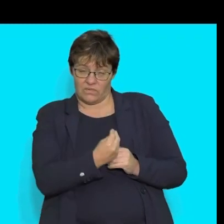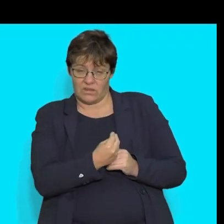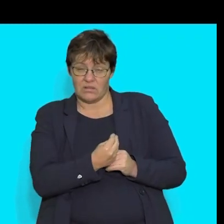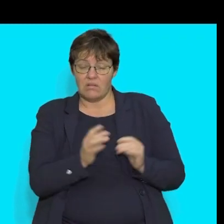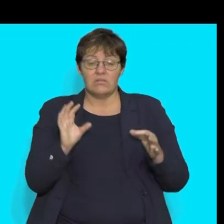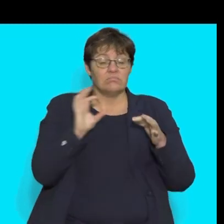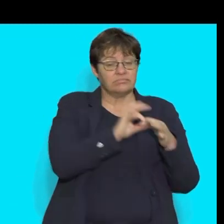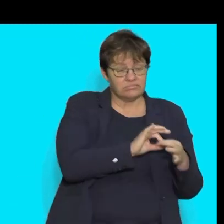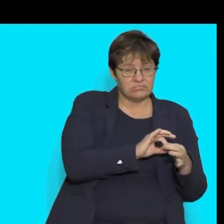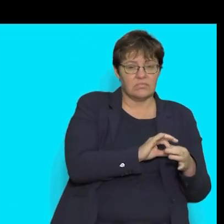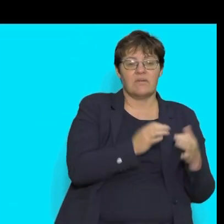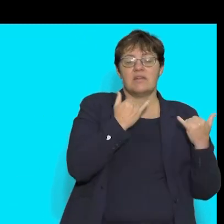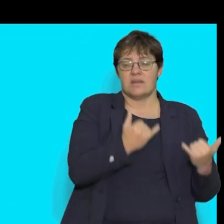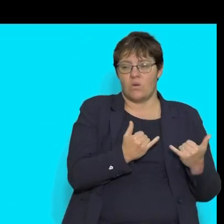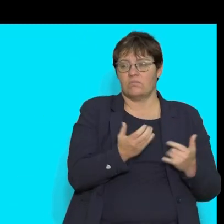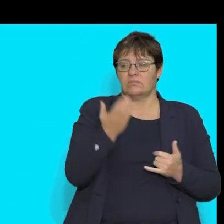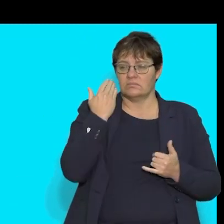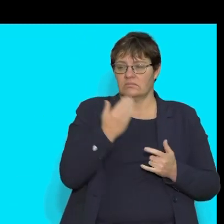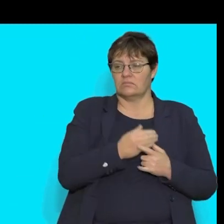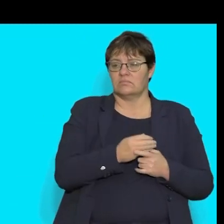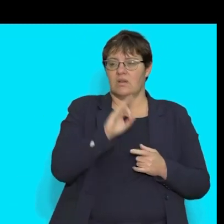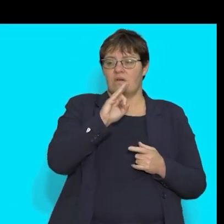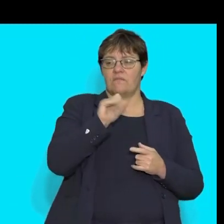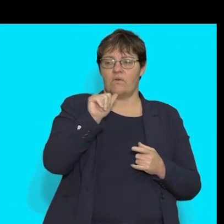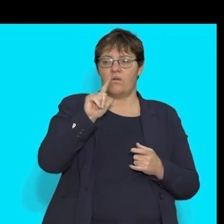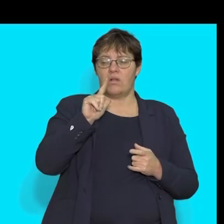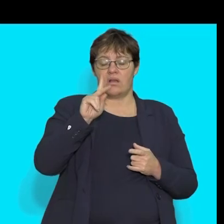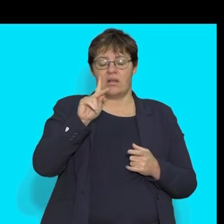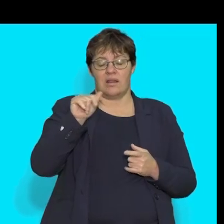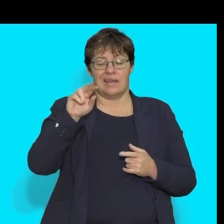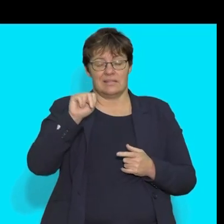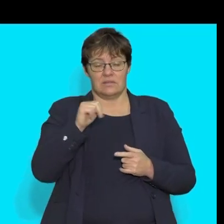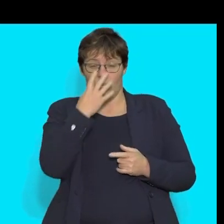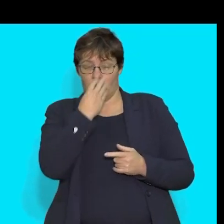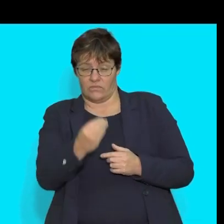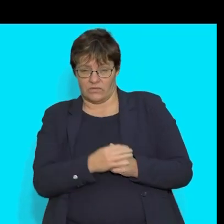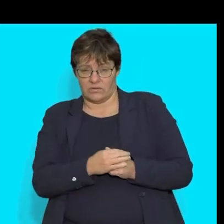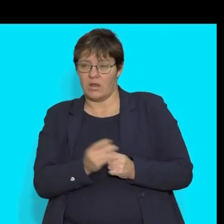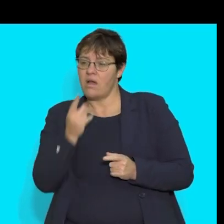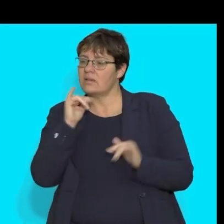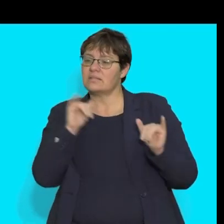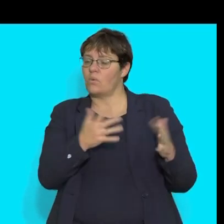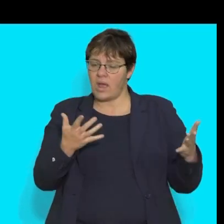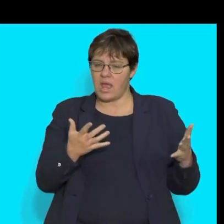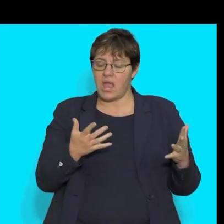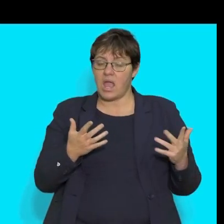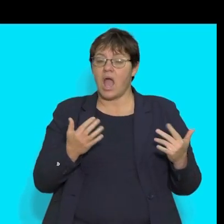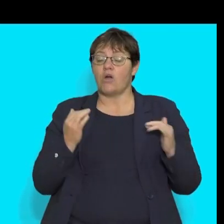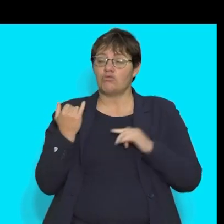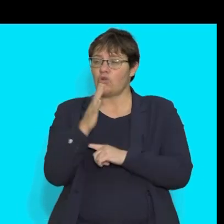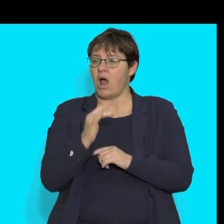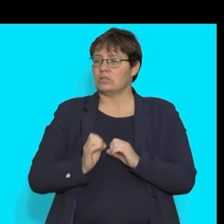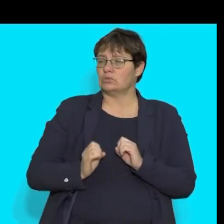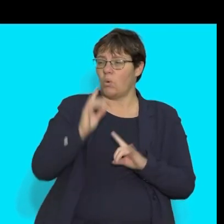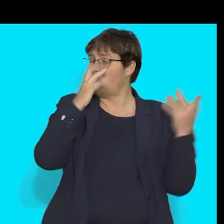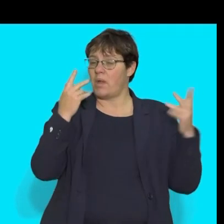closest living relative of the now extinct Falkland wolf. The maned wolf lives in a habitat of very tall grass